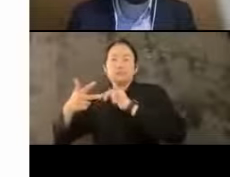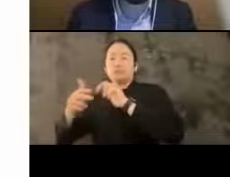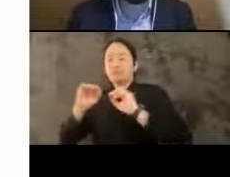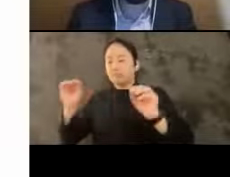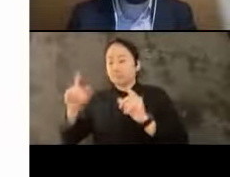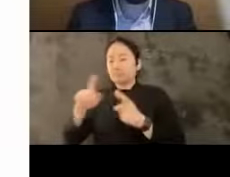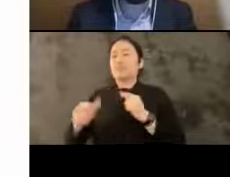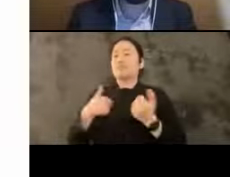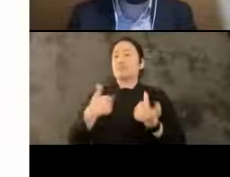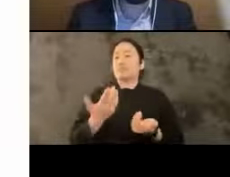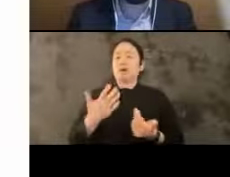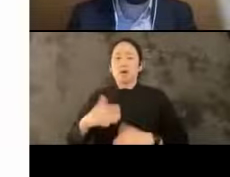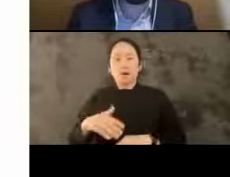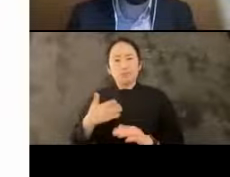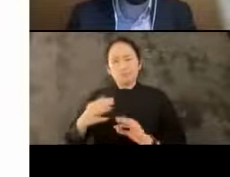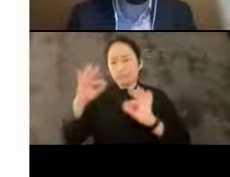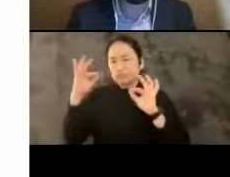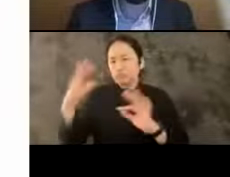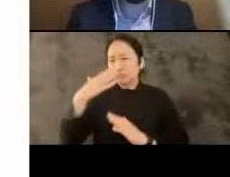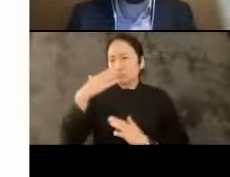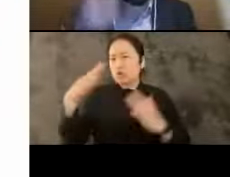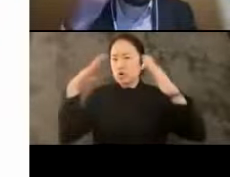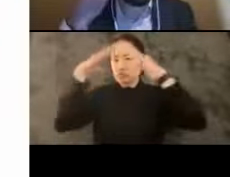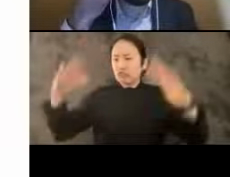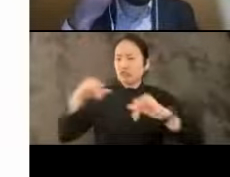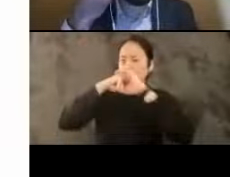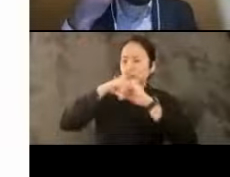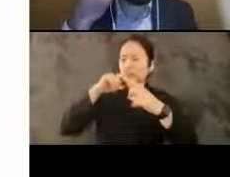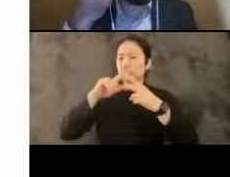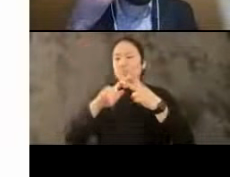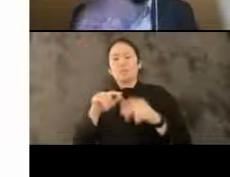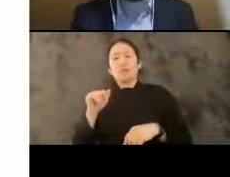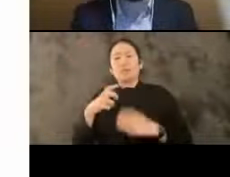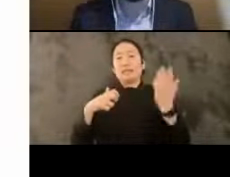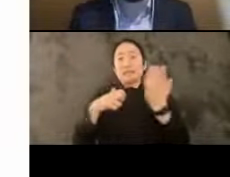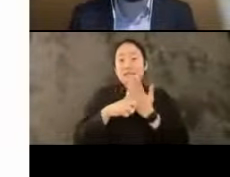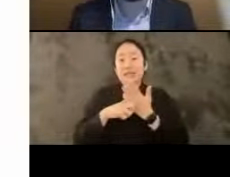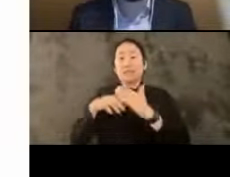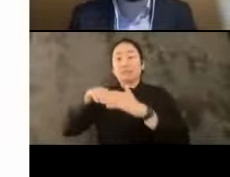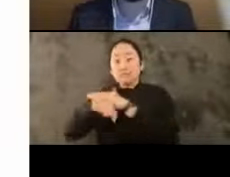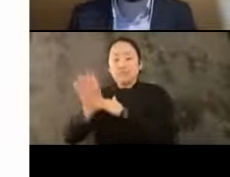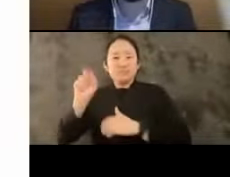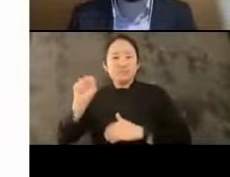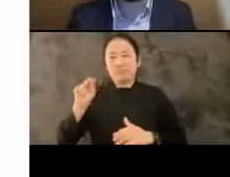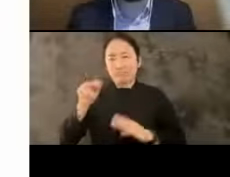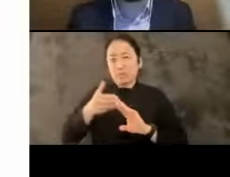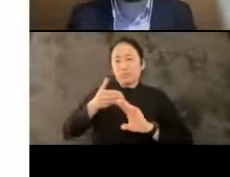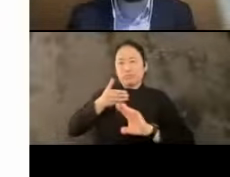information. They'd be accessible as far as people using different mobility devices. Someone with a stroller could roll right